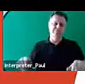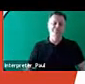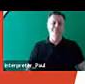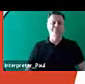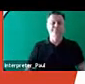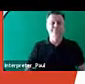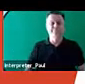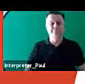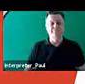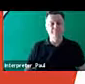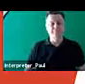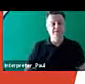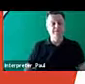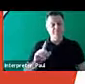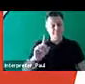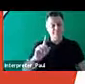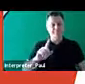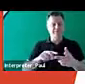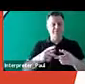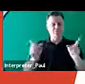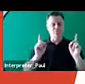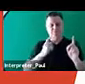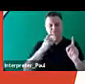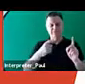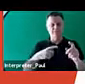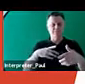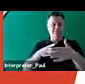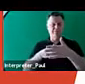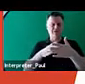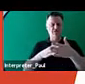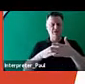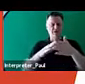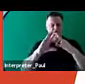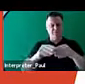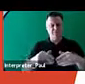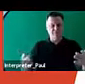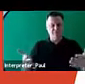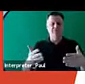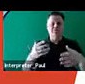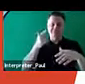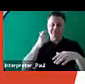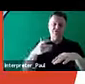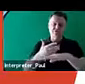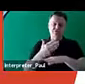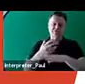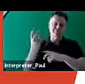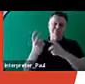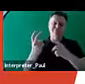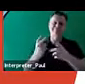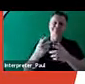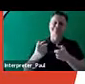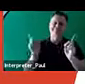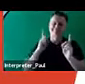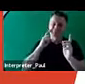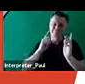However, if we are serious about removing those barriers that prevent individuals from finding employment, we have to recognize